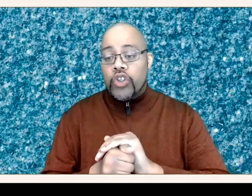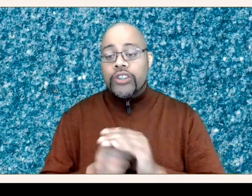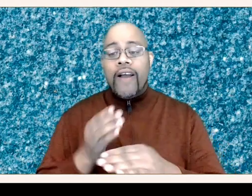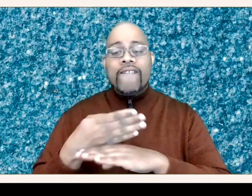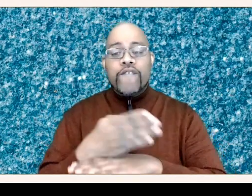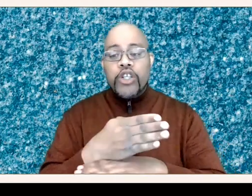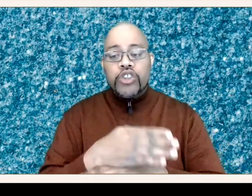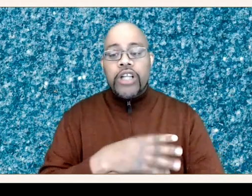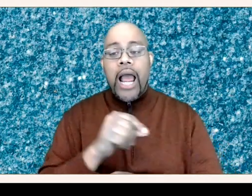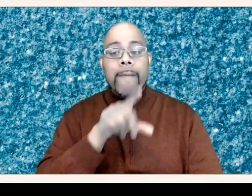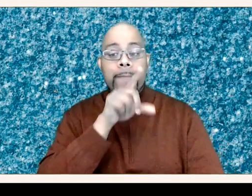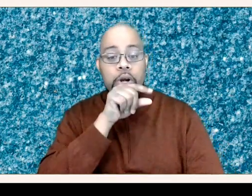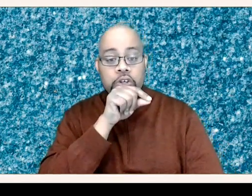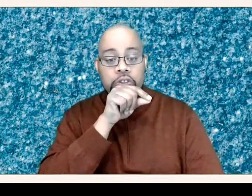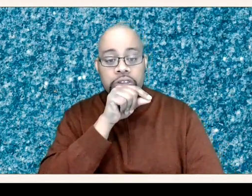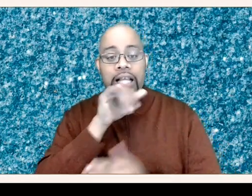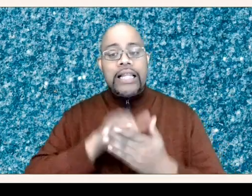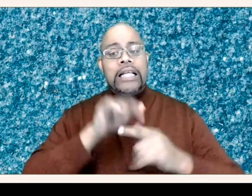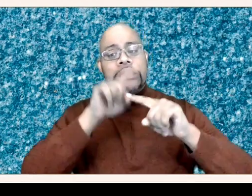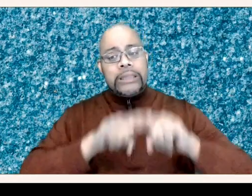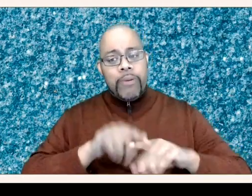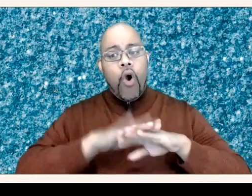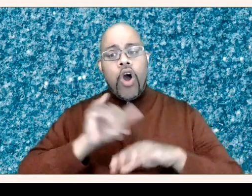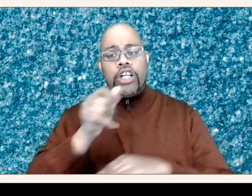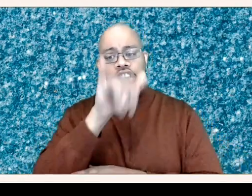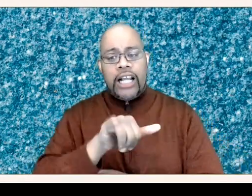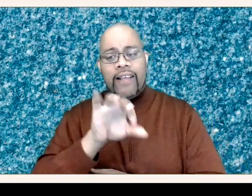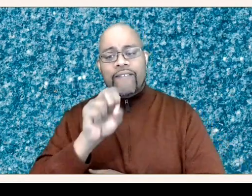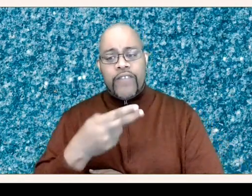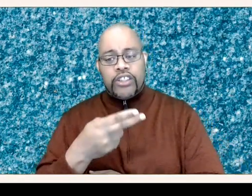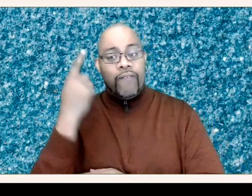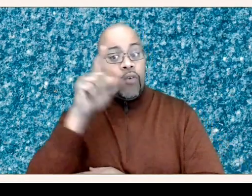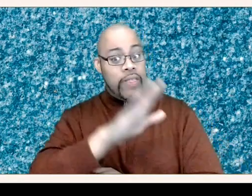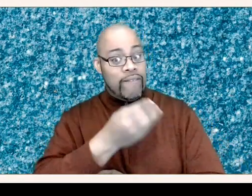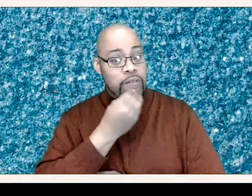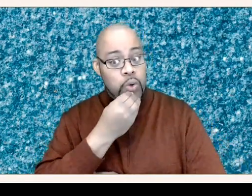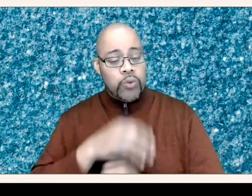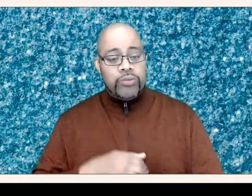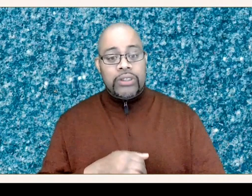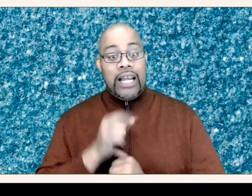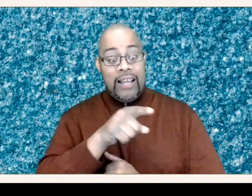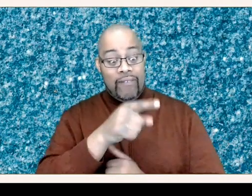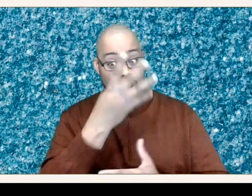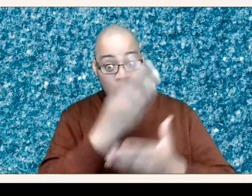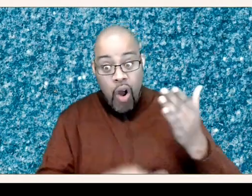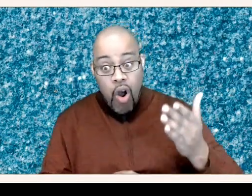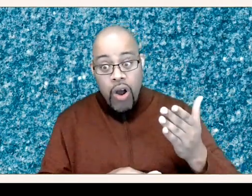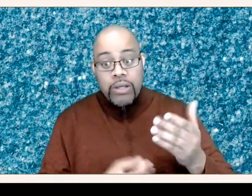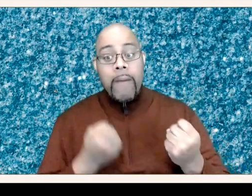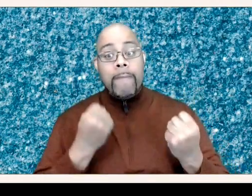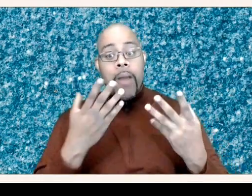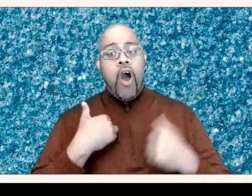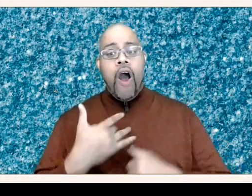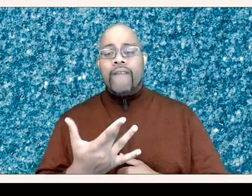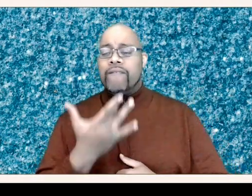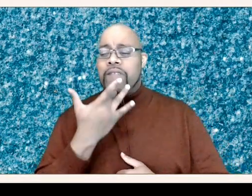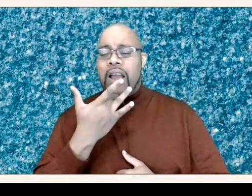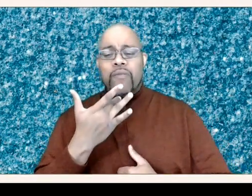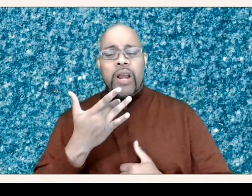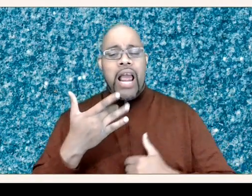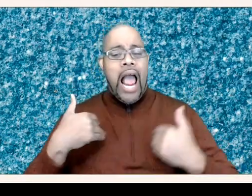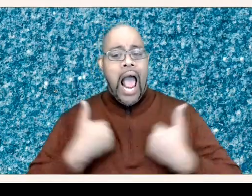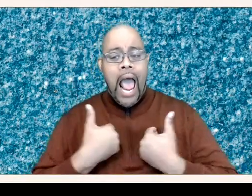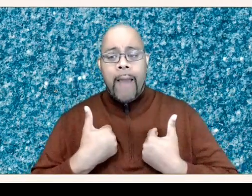fish, and birds that rely on jellyfish for their food. And if they weren't there, a lot of our favorite ocean